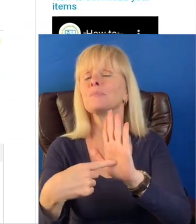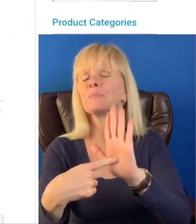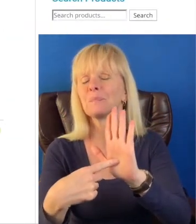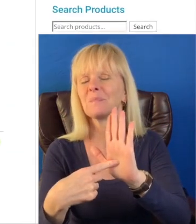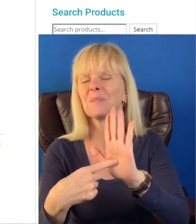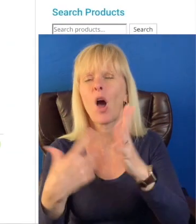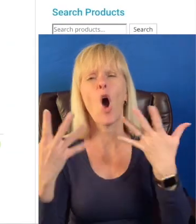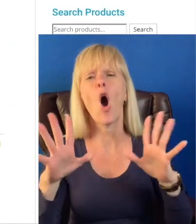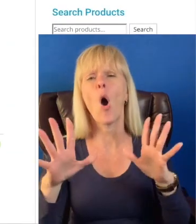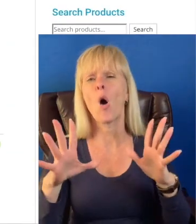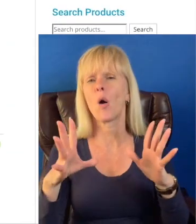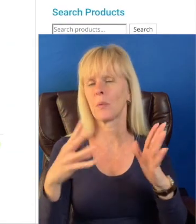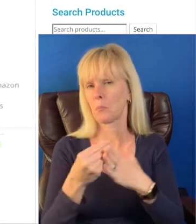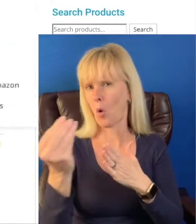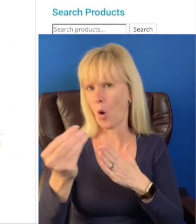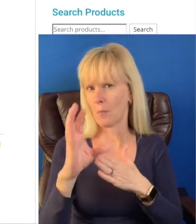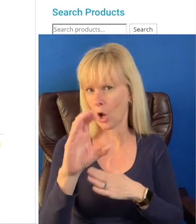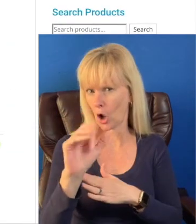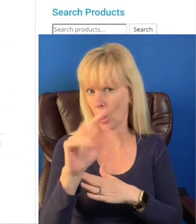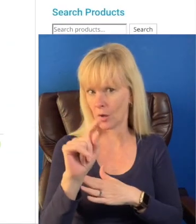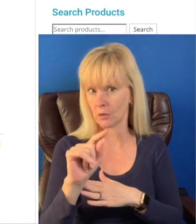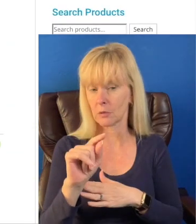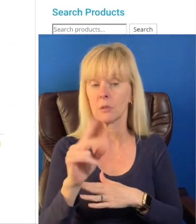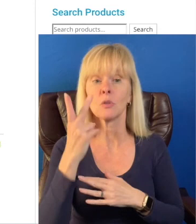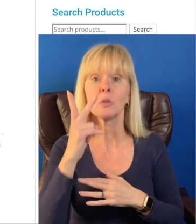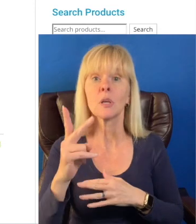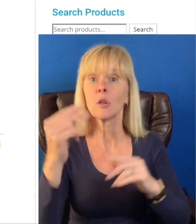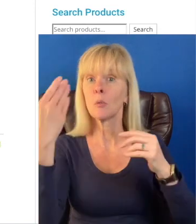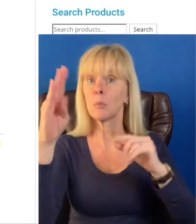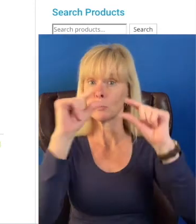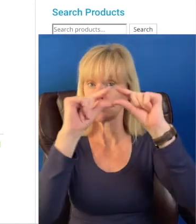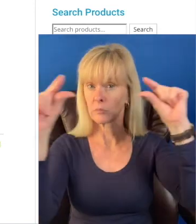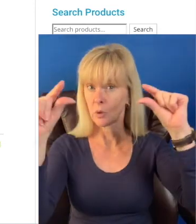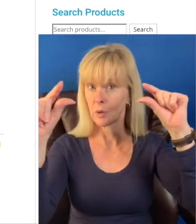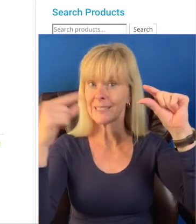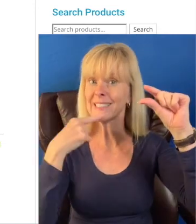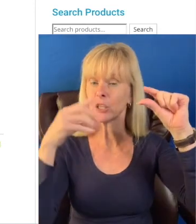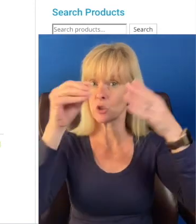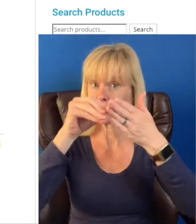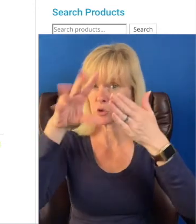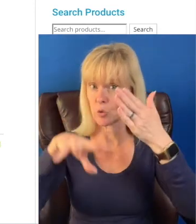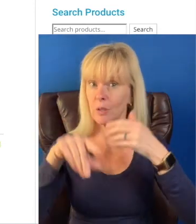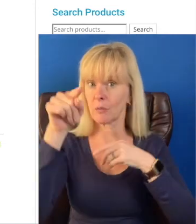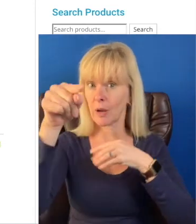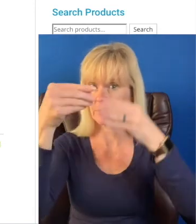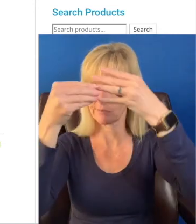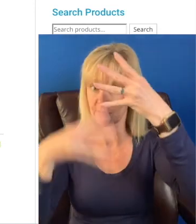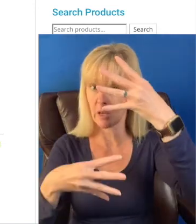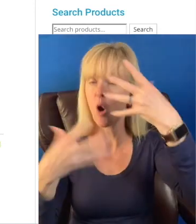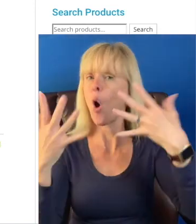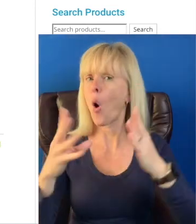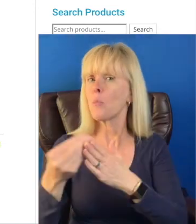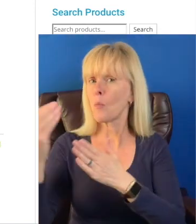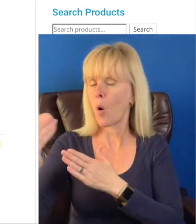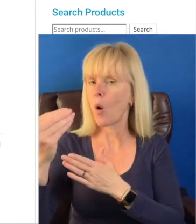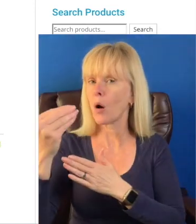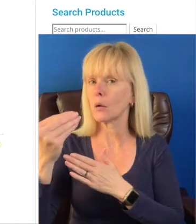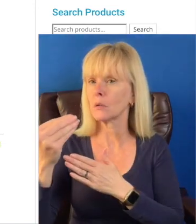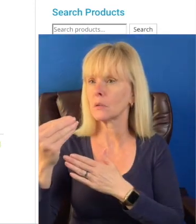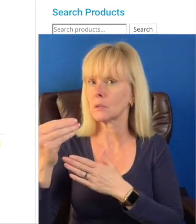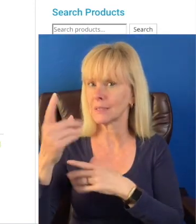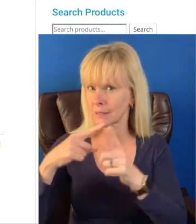you, because I've already put this in my cart. I'm going to go up here where it says students. I've already purchased the Sign Club for